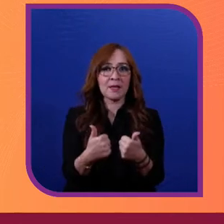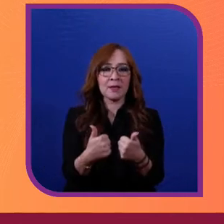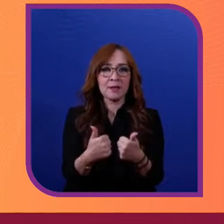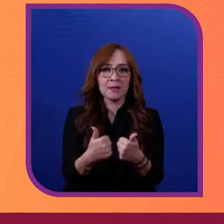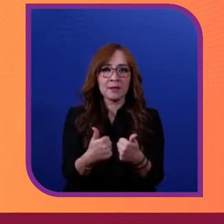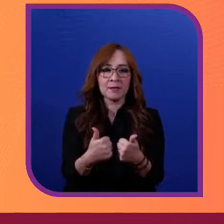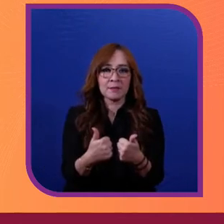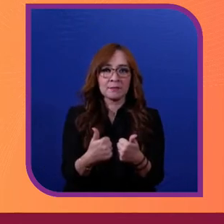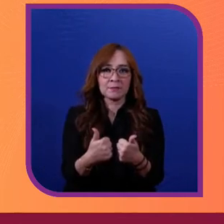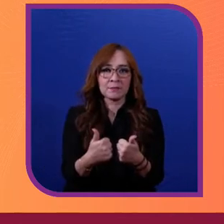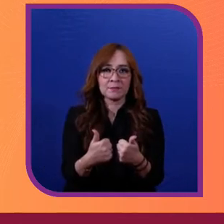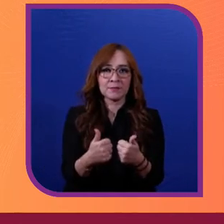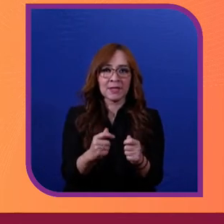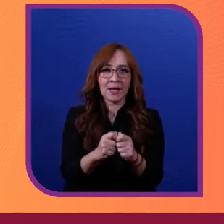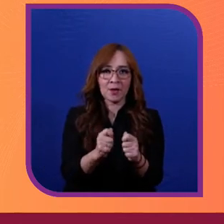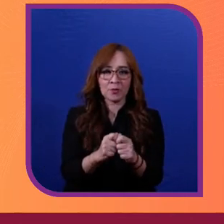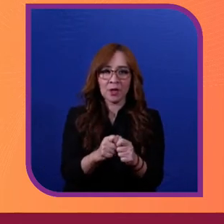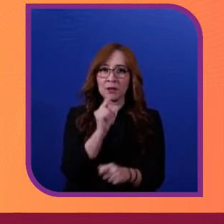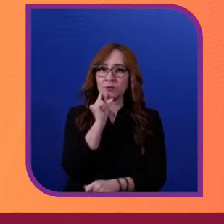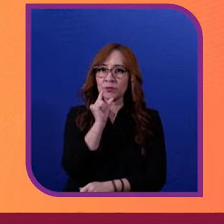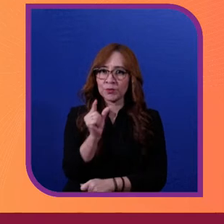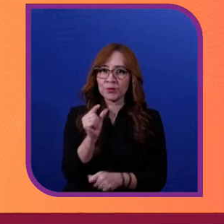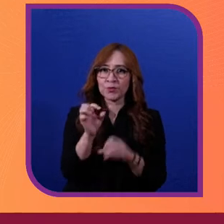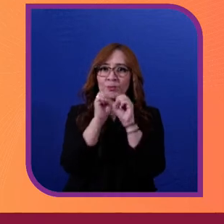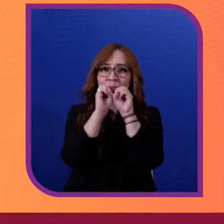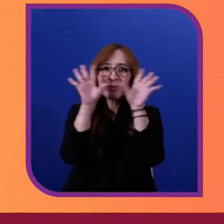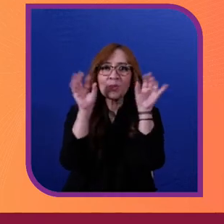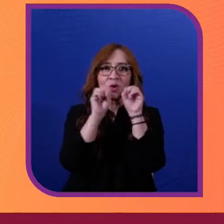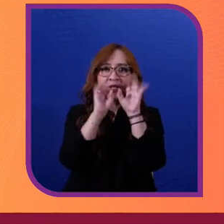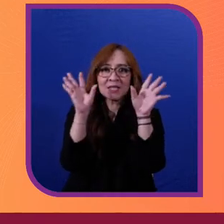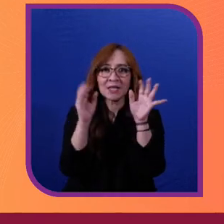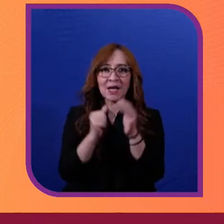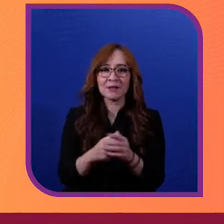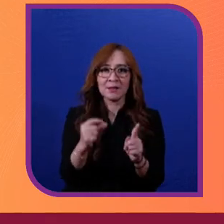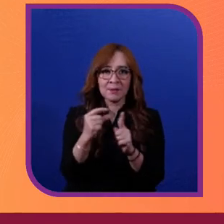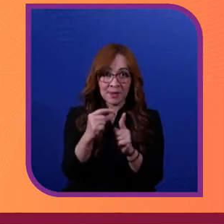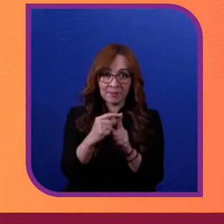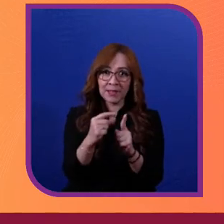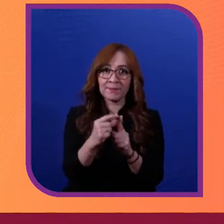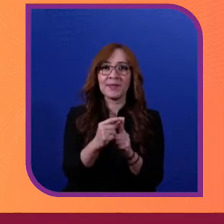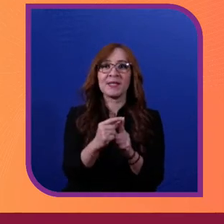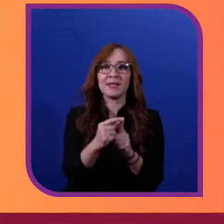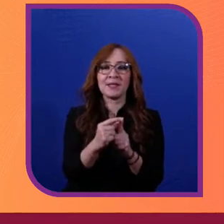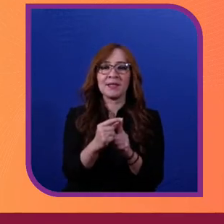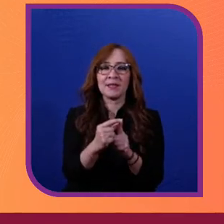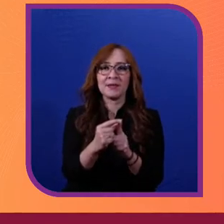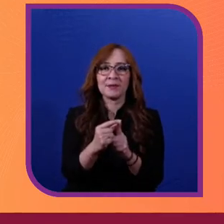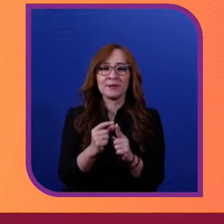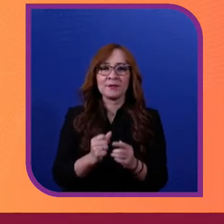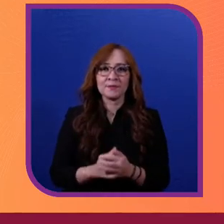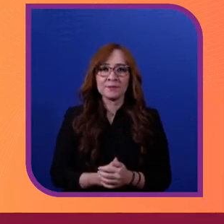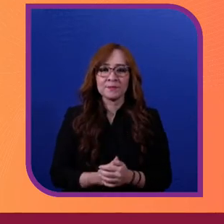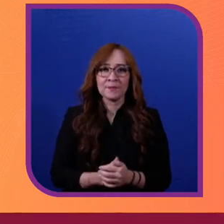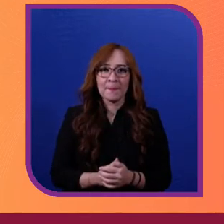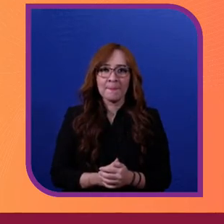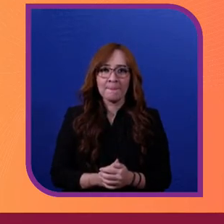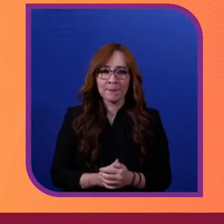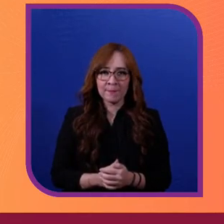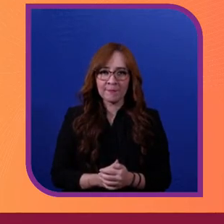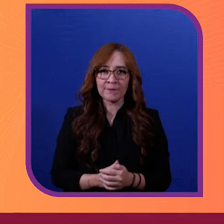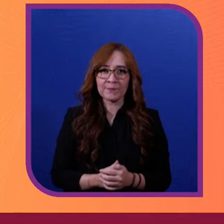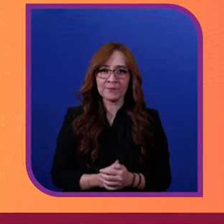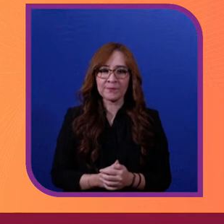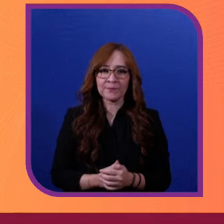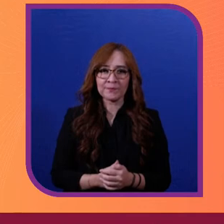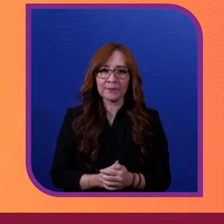pipi website enable oriented ya In The Future Thank you Pak